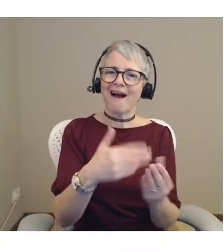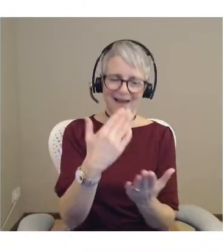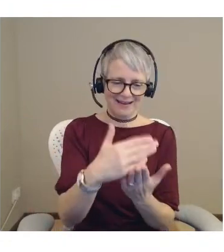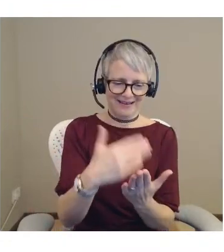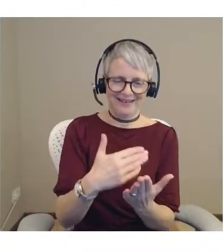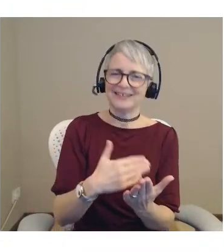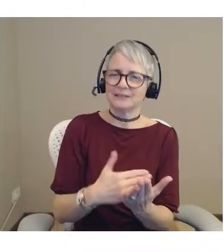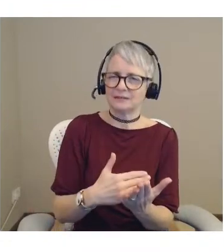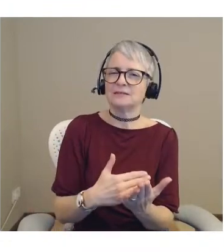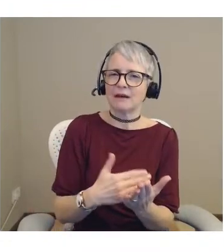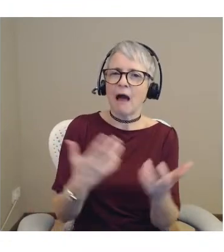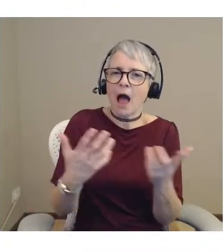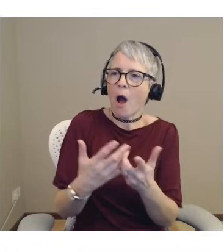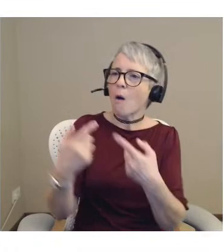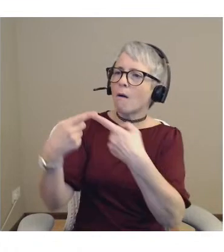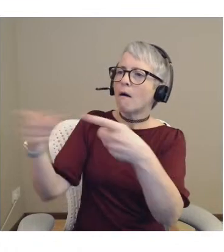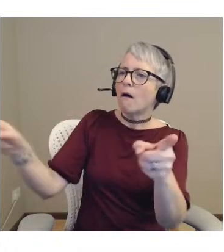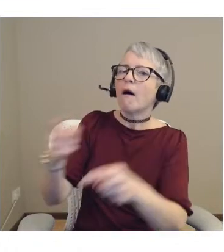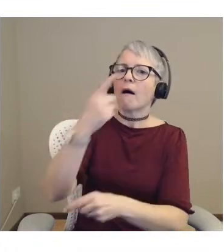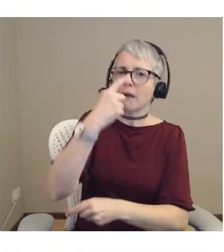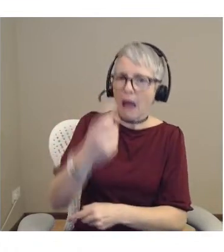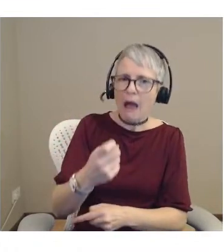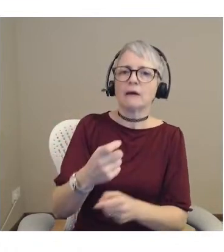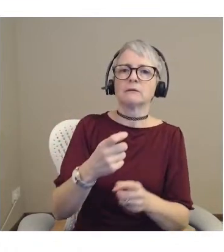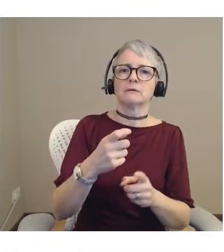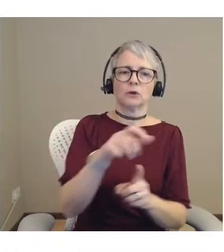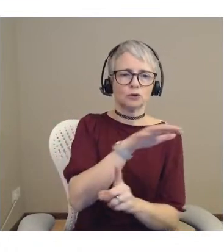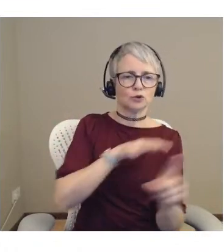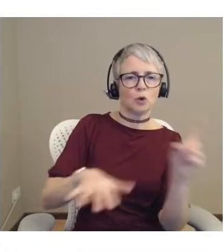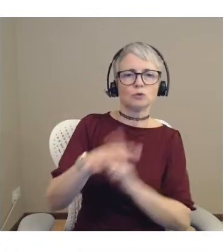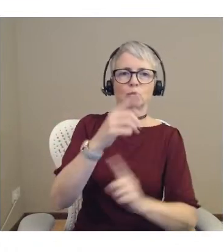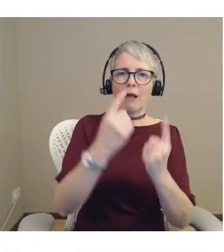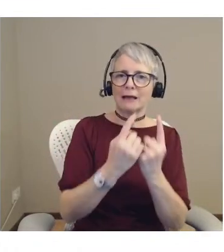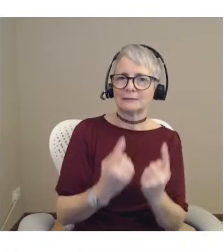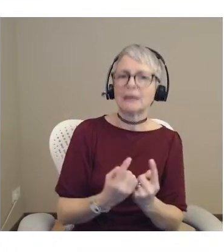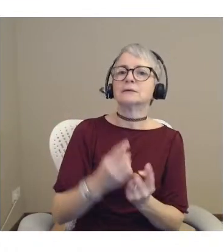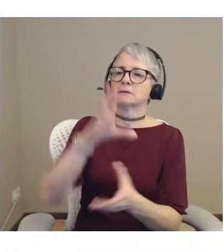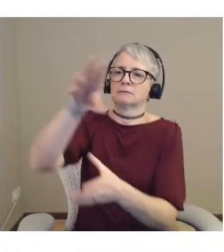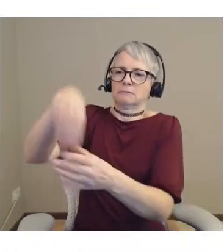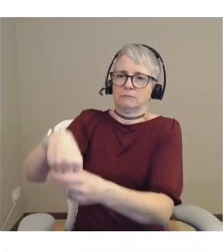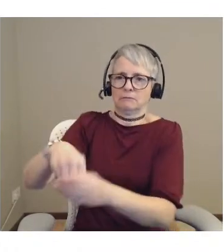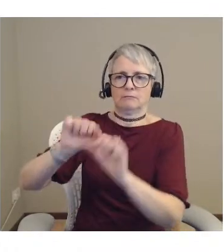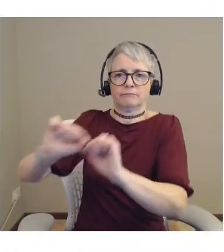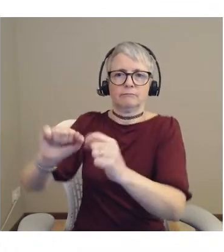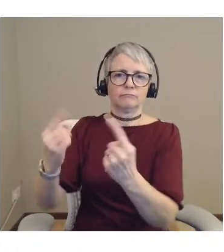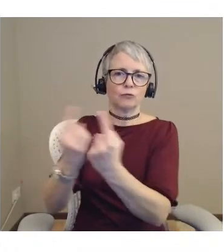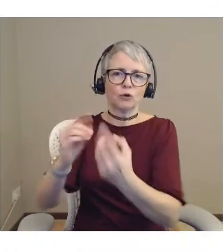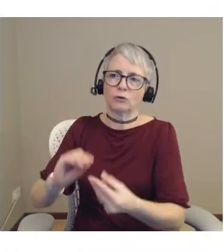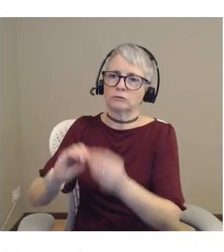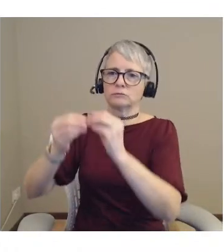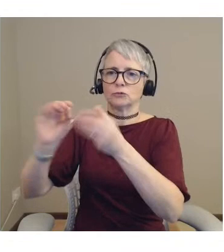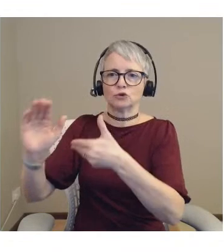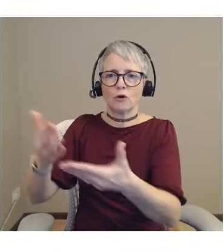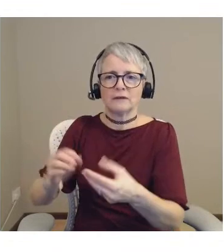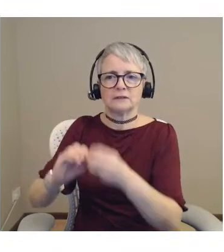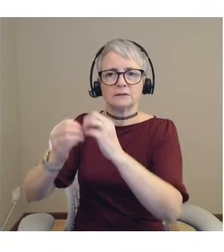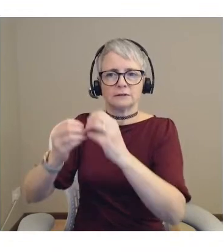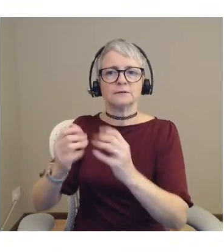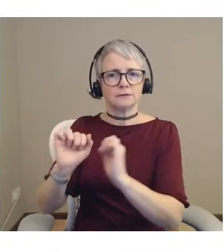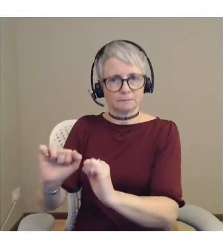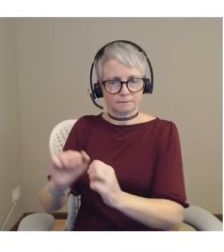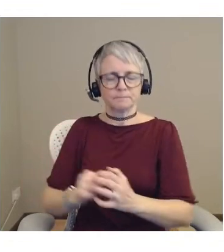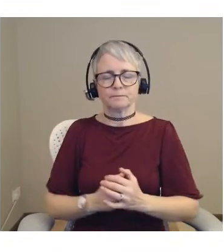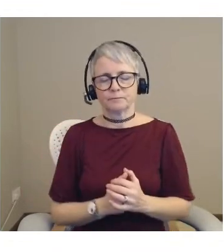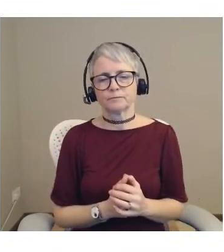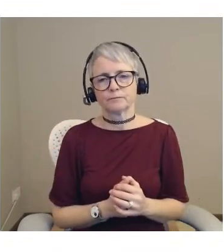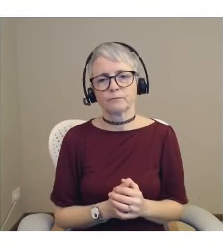the social aspects in public procurement, in which accessibility is one of them. Accessibility is also included in other